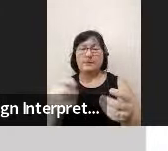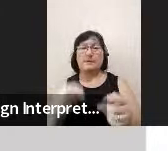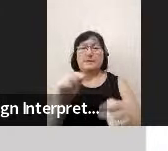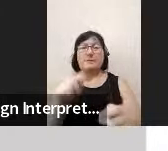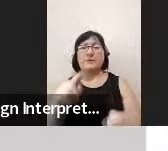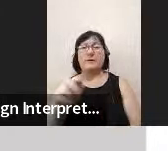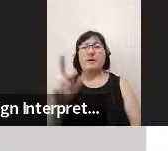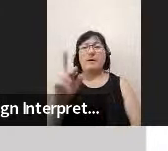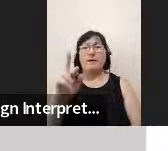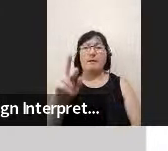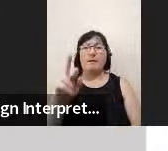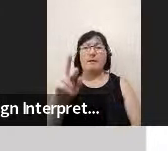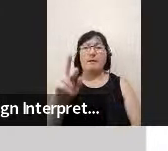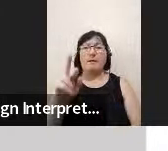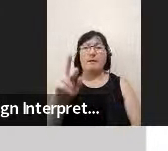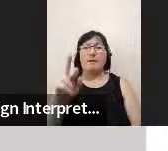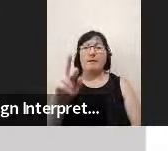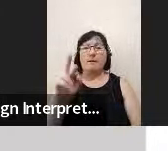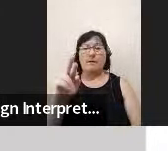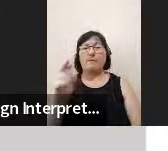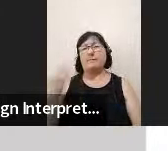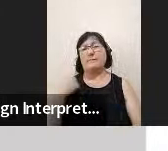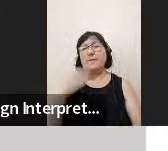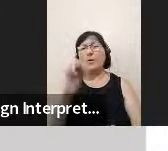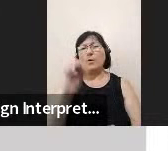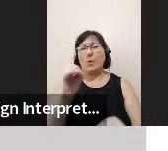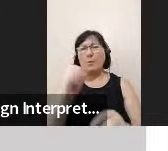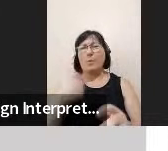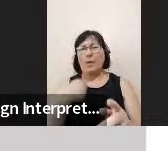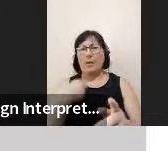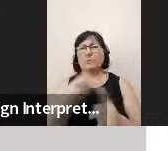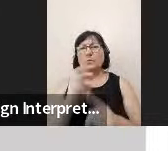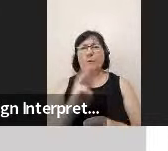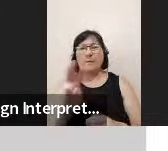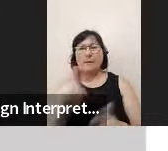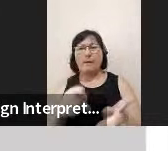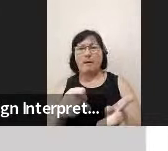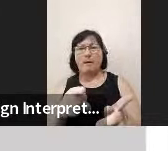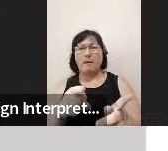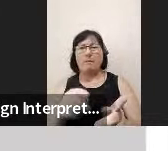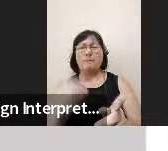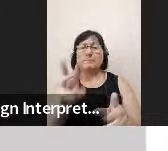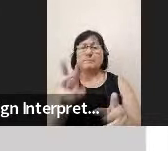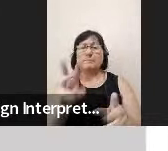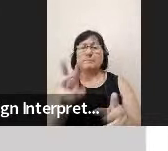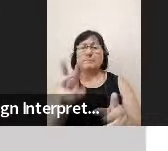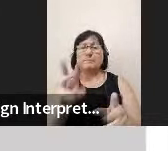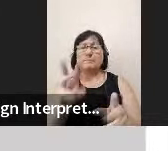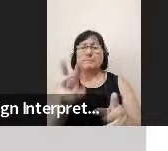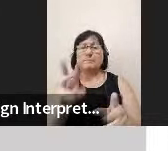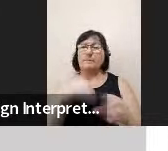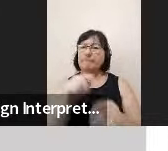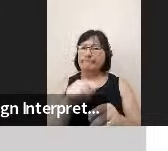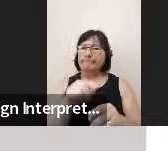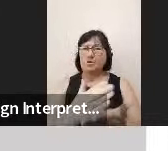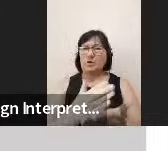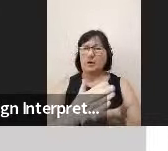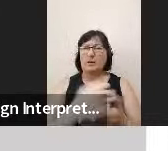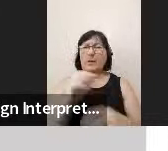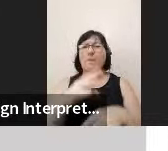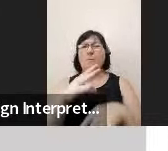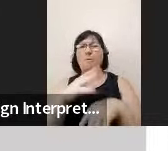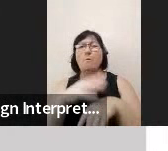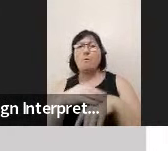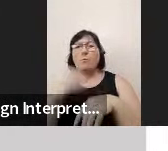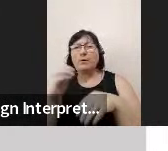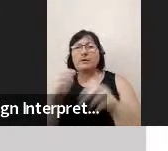October 2021. And in that, we shared with you the modernization strategies that we have and how